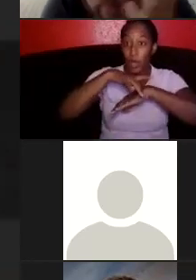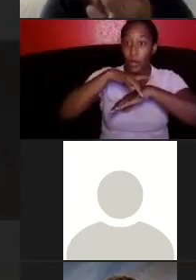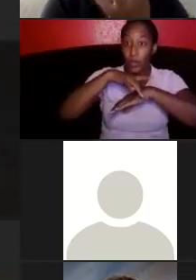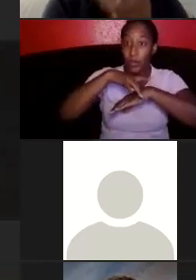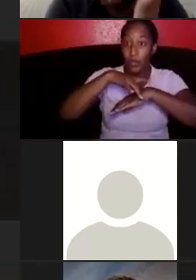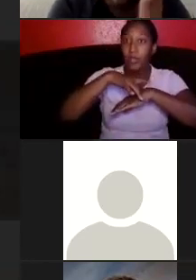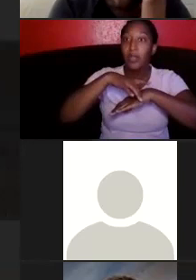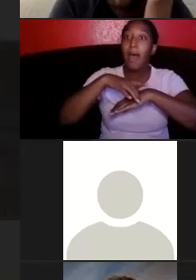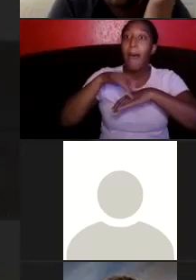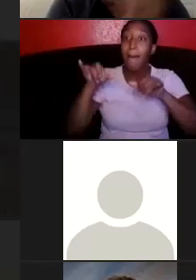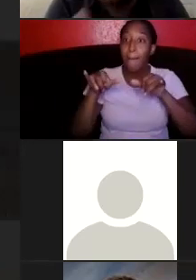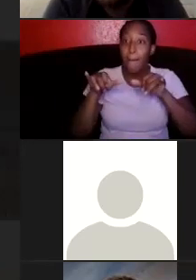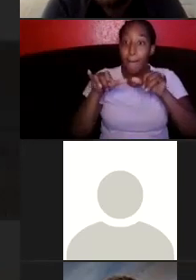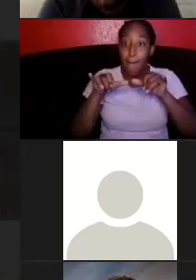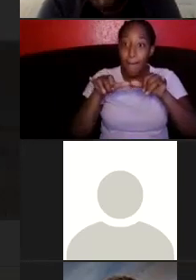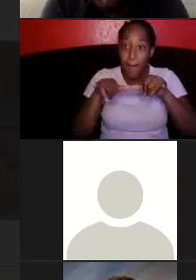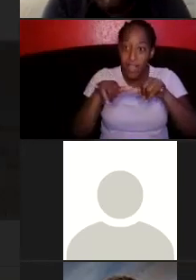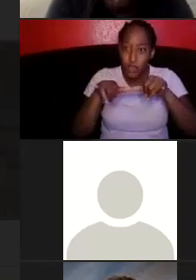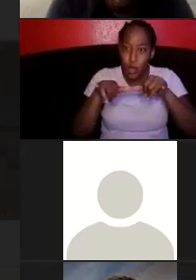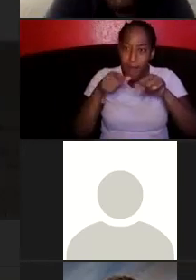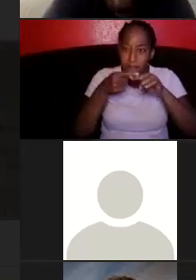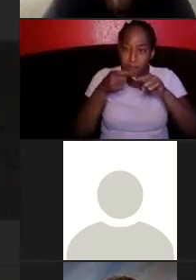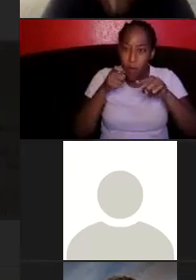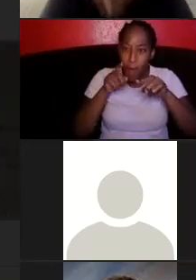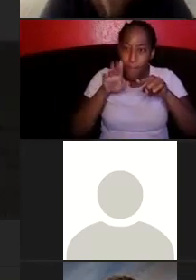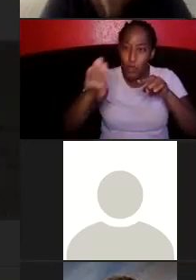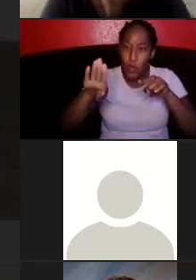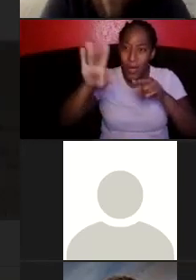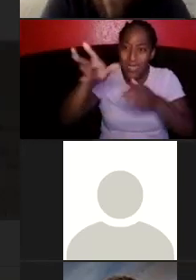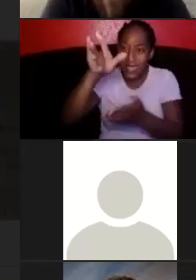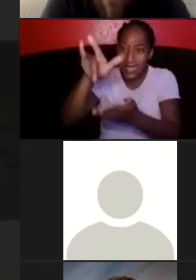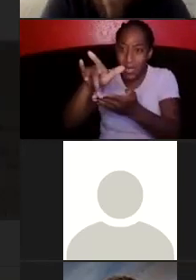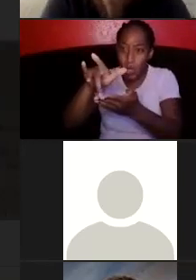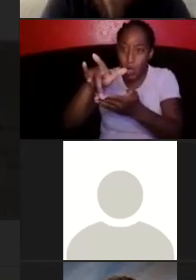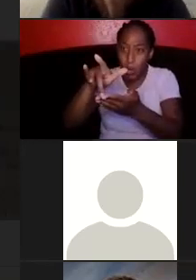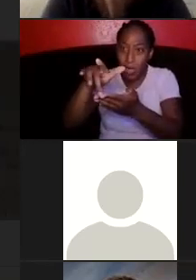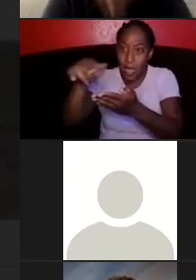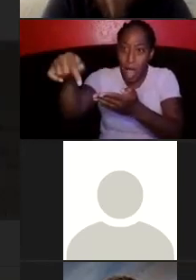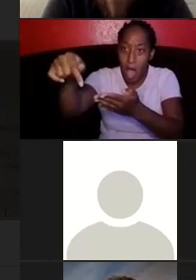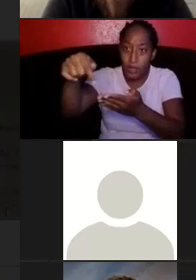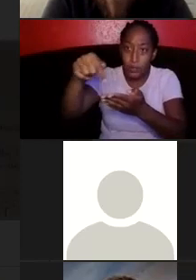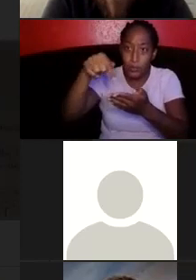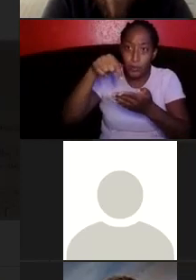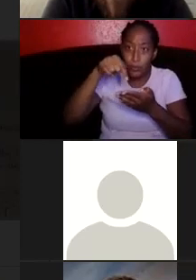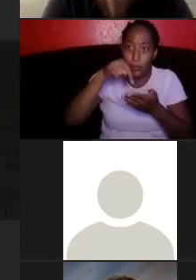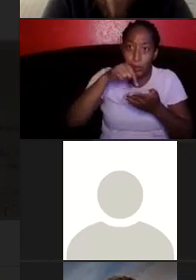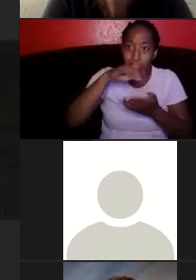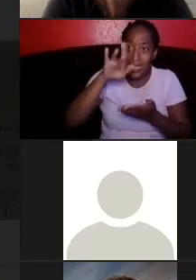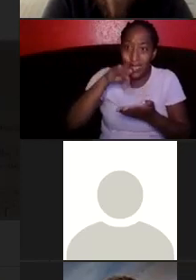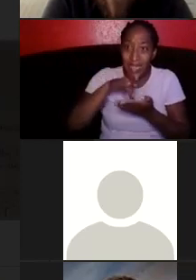your center to the center of the Earth, this distance is 6.38 times 10 to the 6